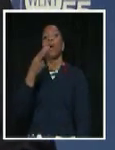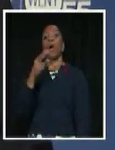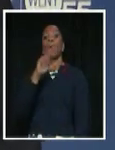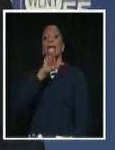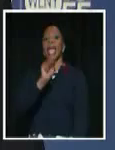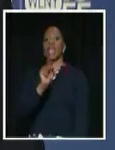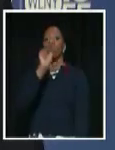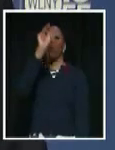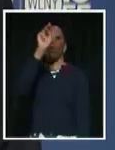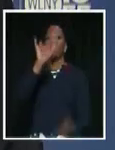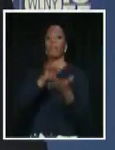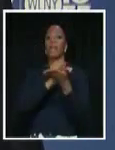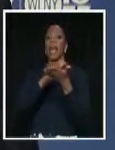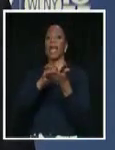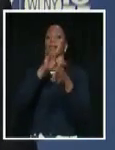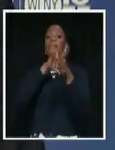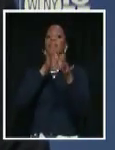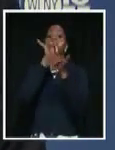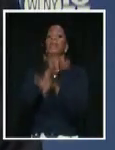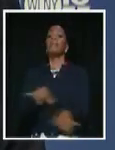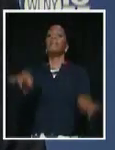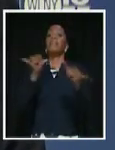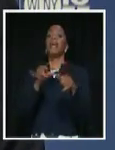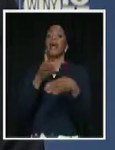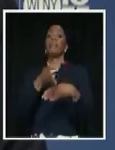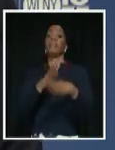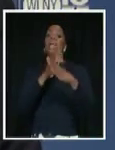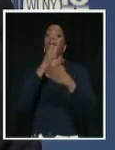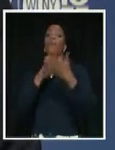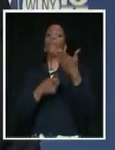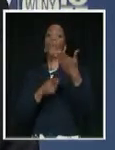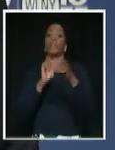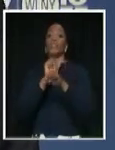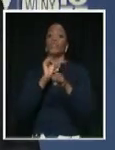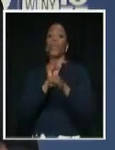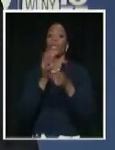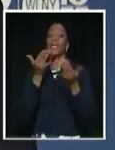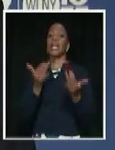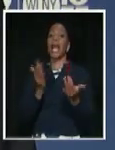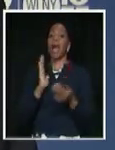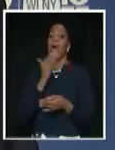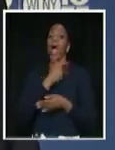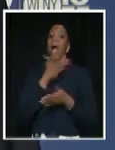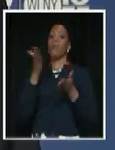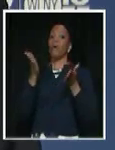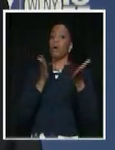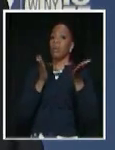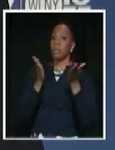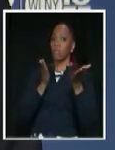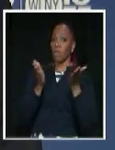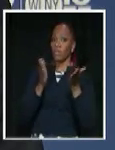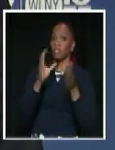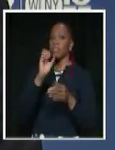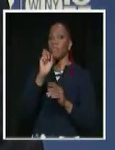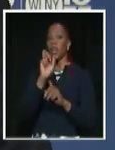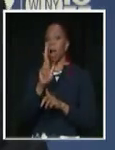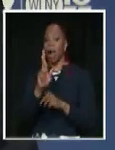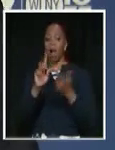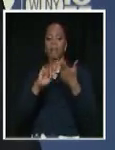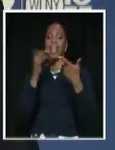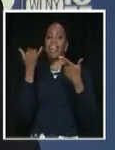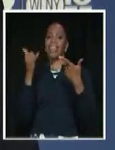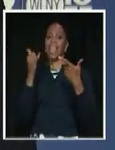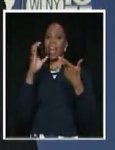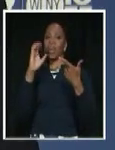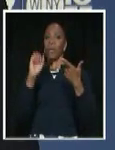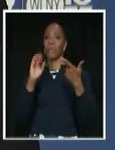same time protect what's working right now, our car services, particularly in the outer boroughs, our yellow cabs. Look, one of the things I